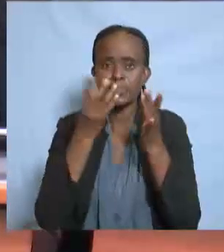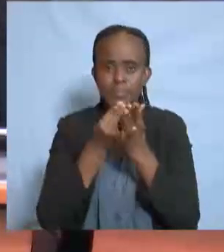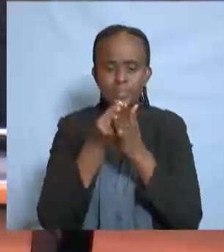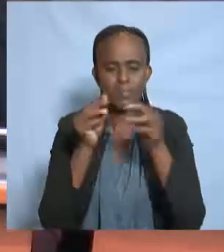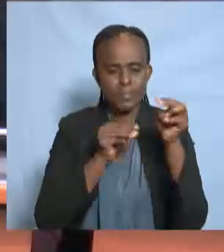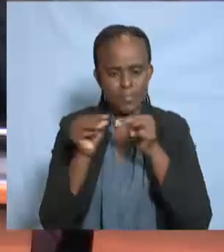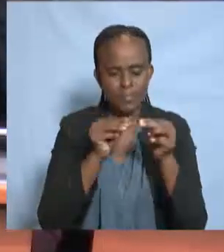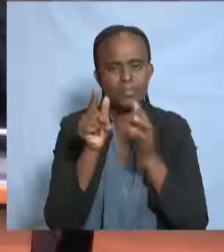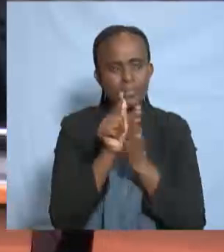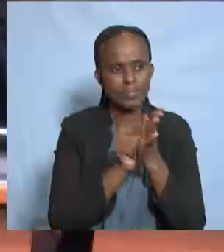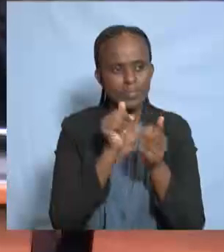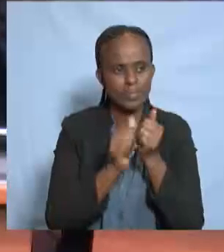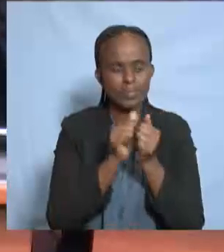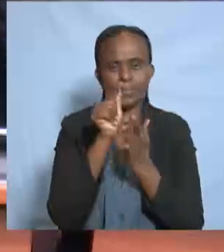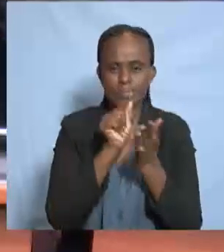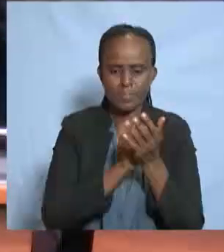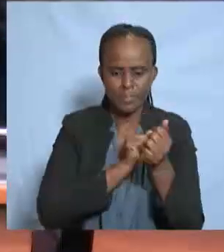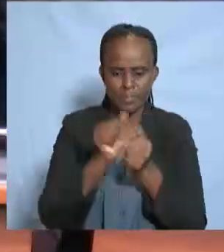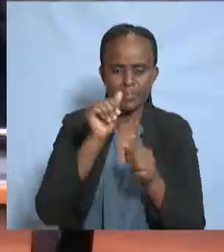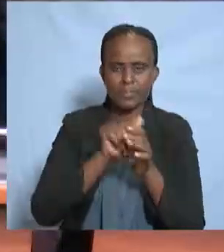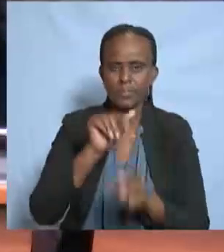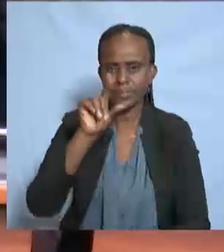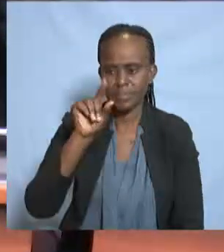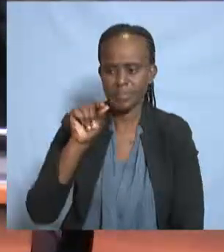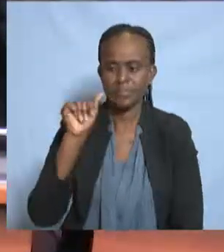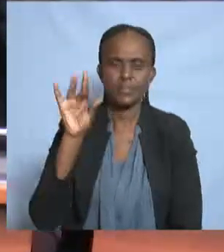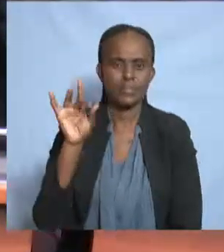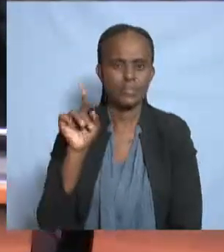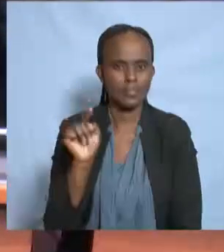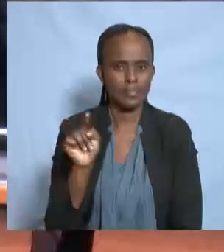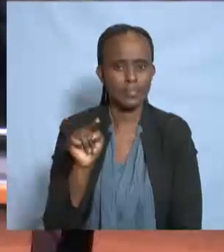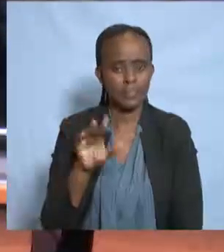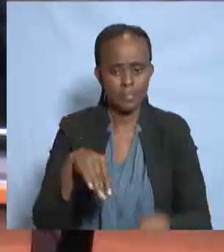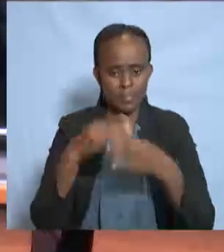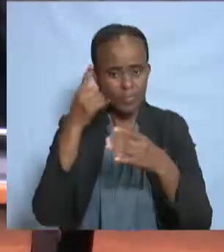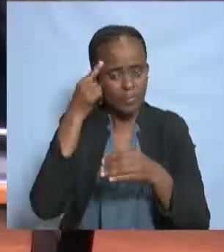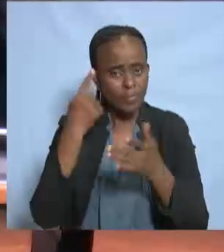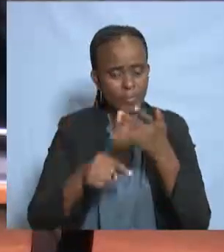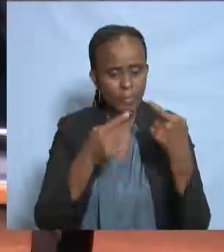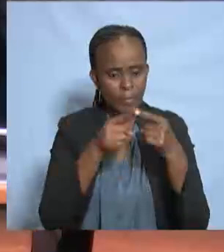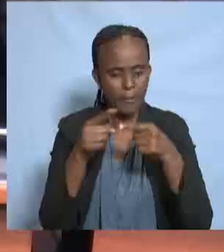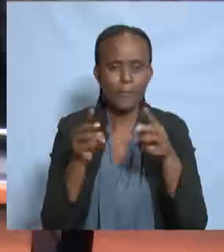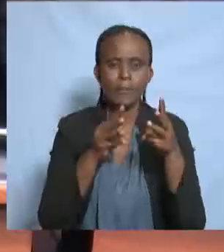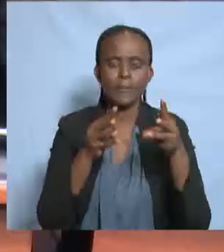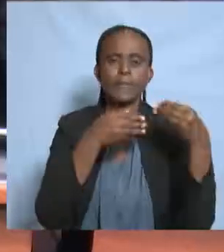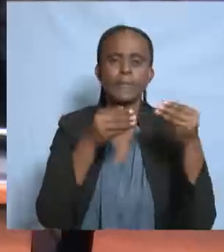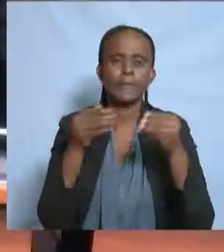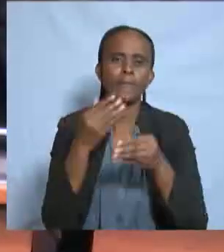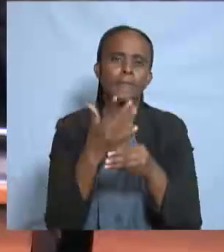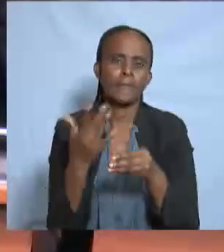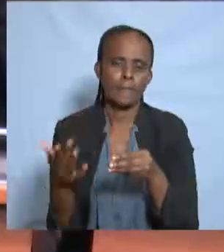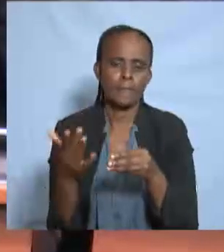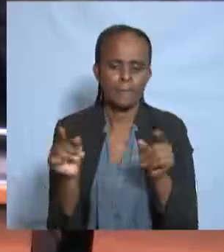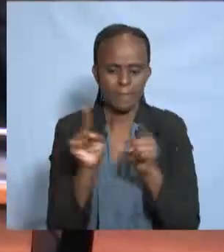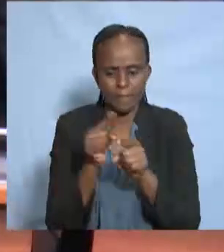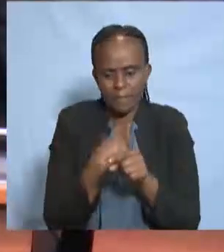Act, which law was passed in 2018, provides for different ways of disposing of assets. And